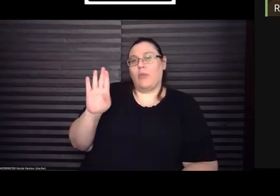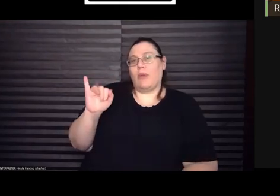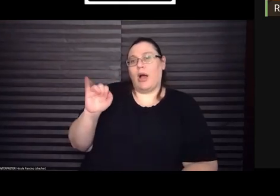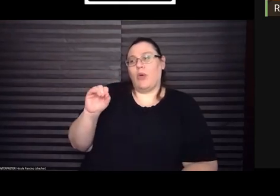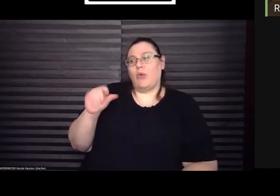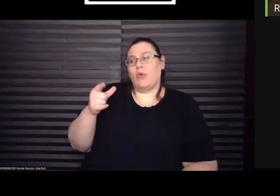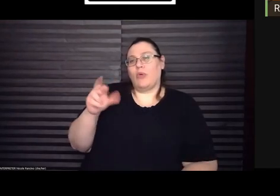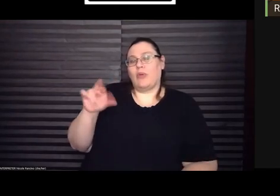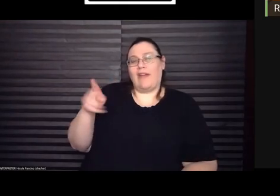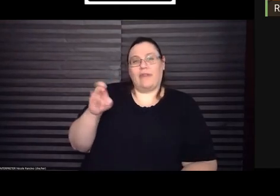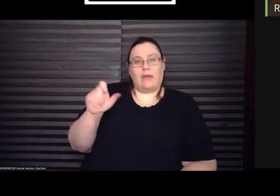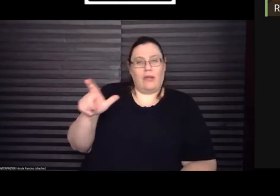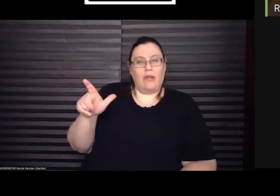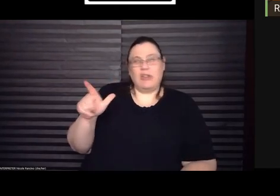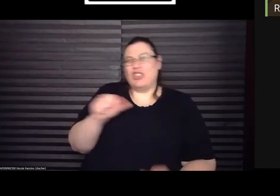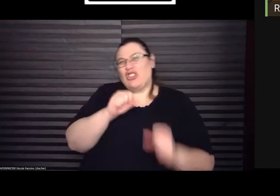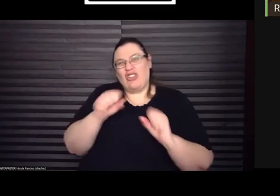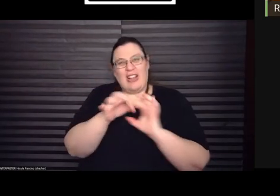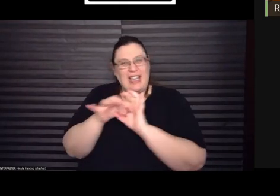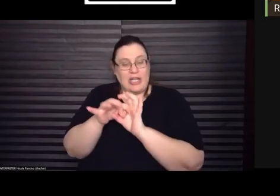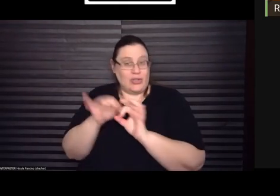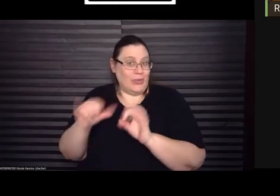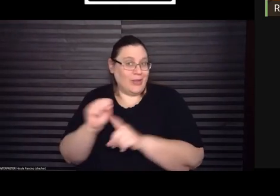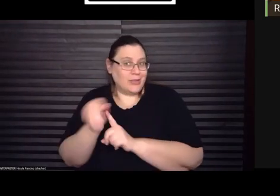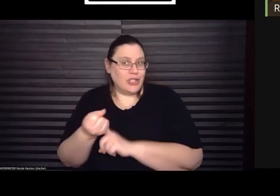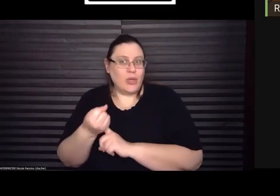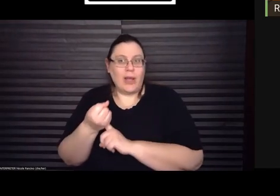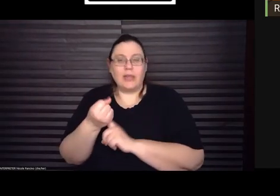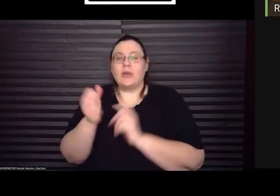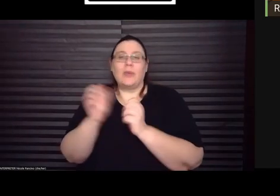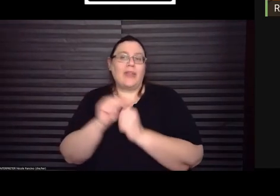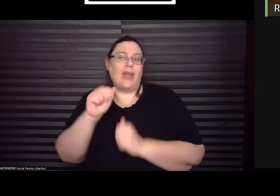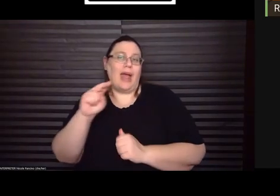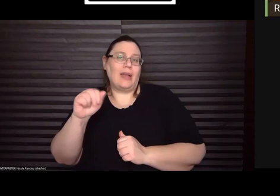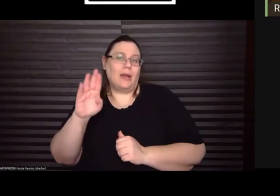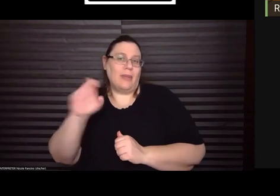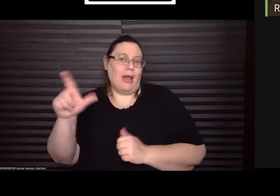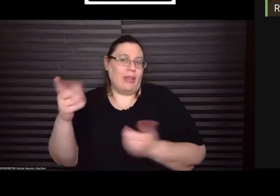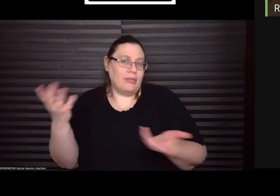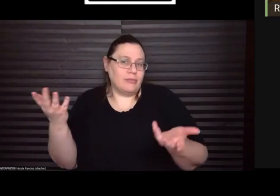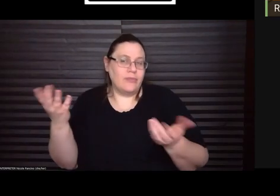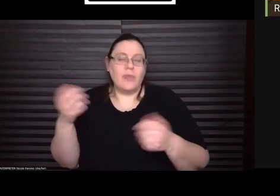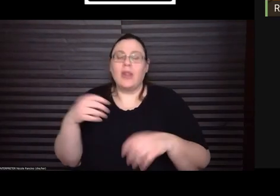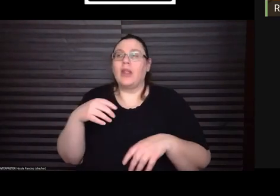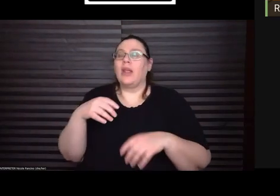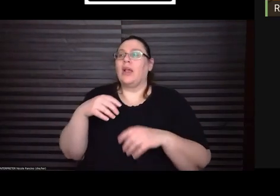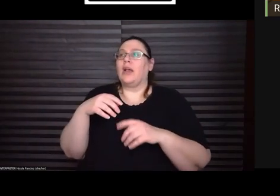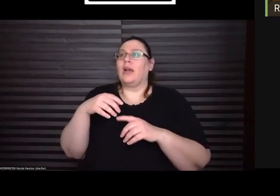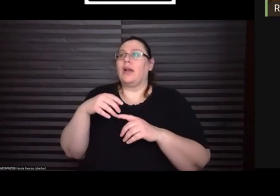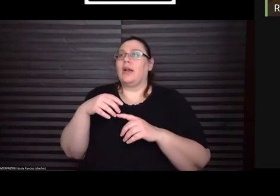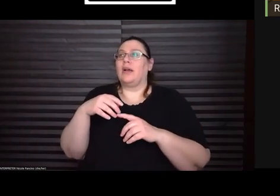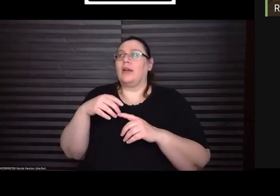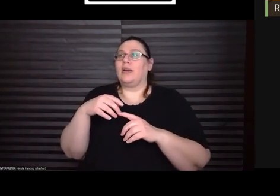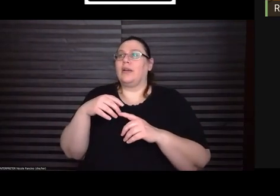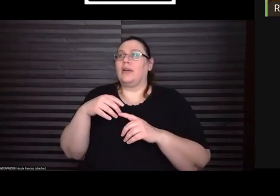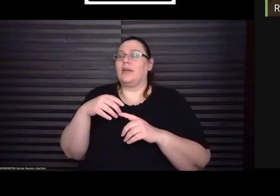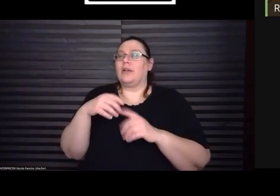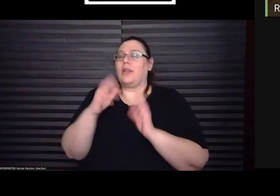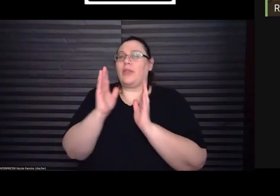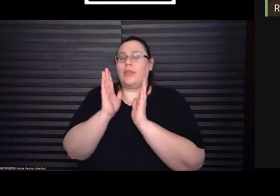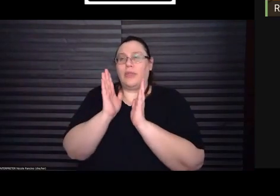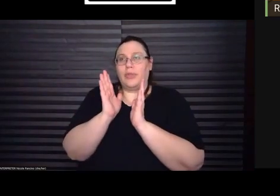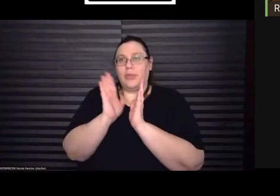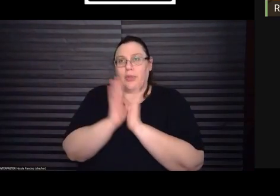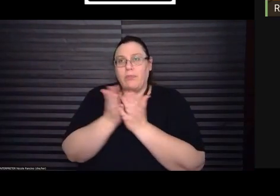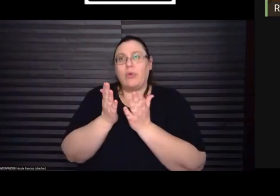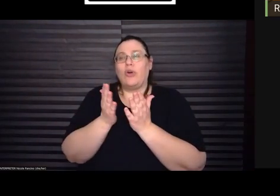There's something that is strong. There's a strong connection. So in this case, you know, it was with Annabelle, right? That you know, the